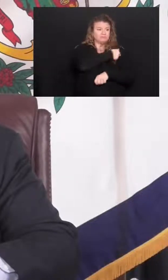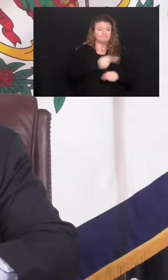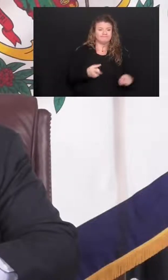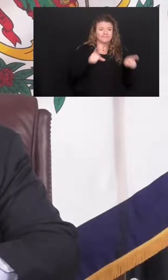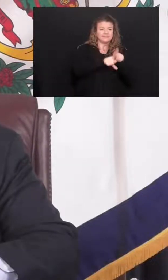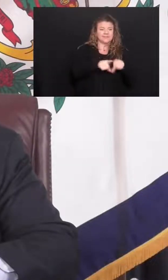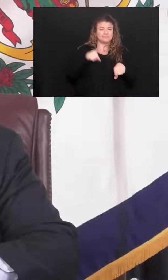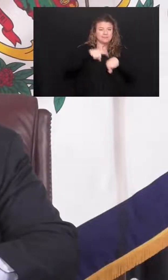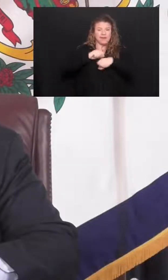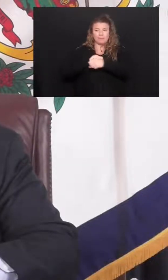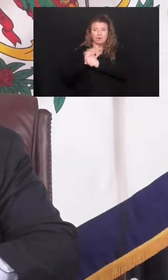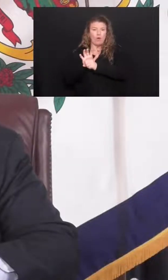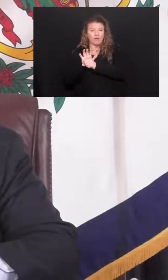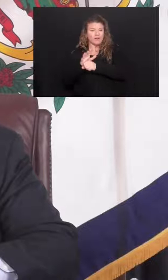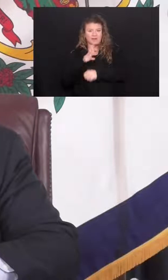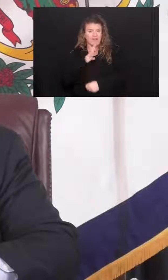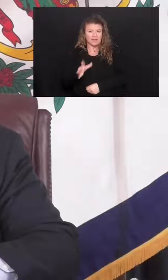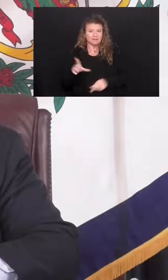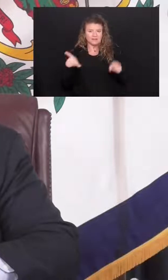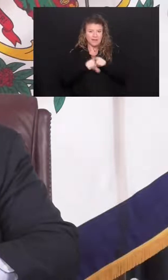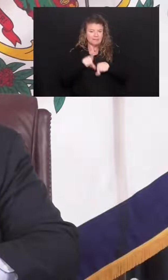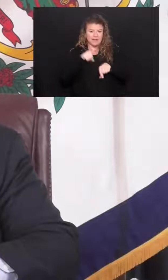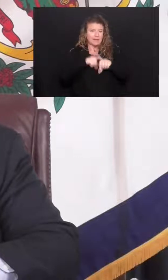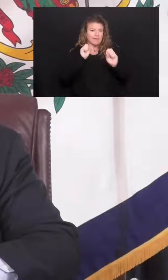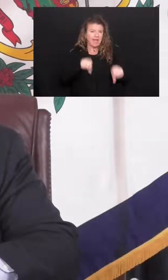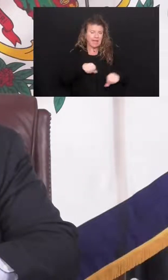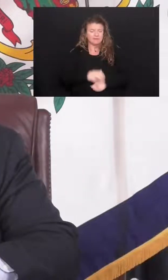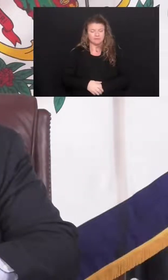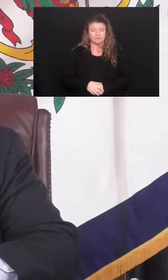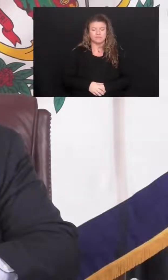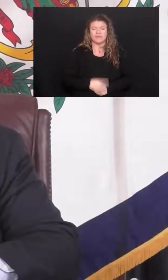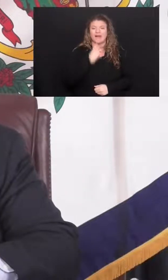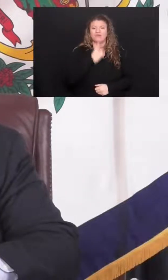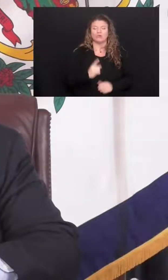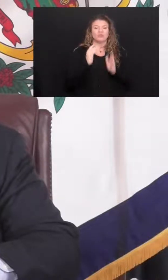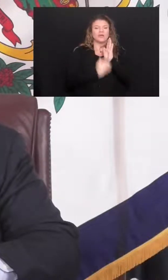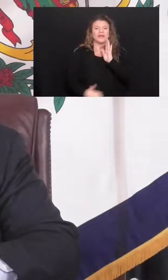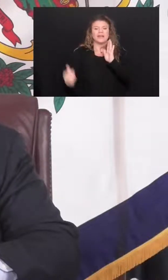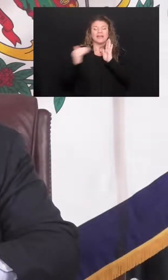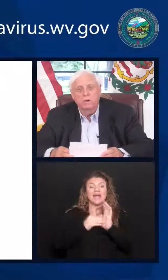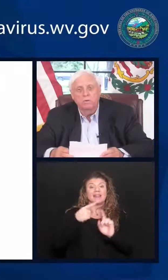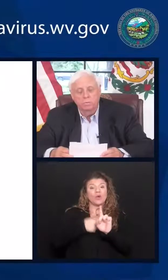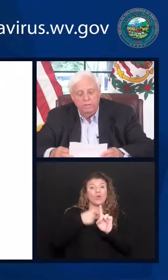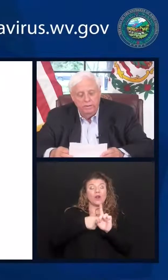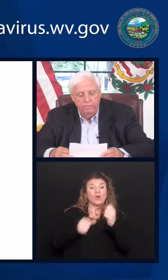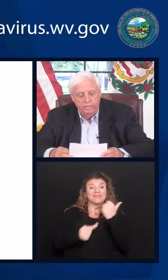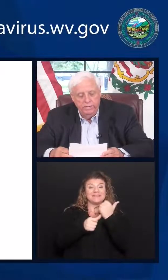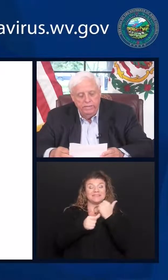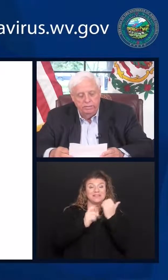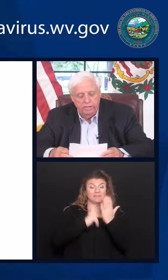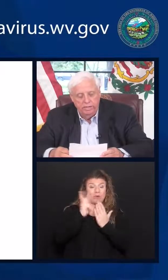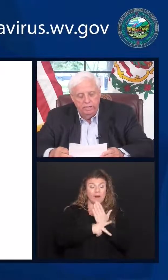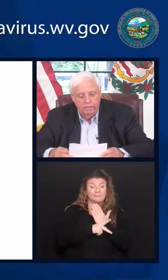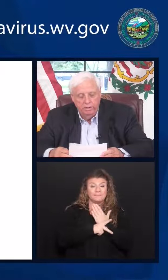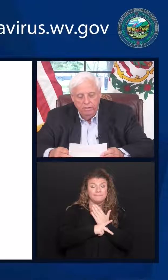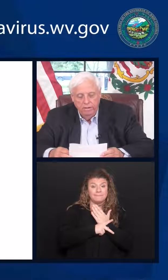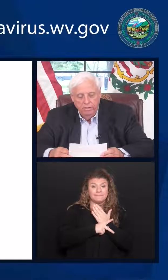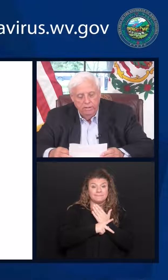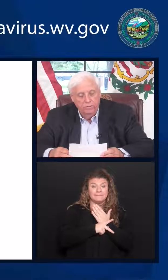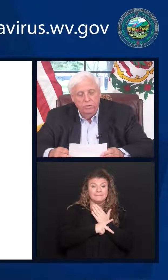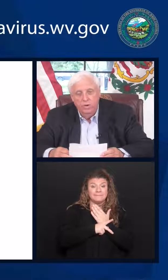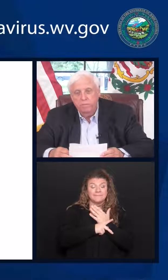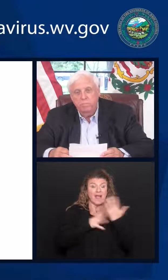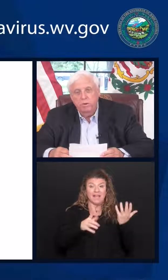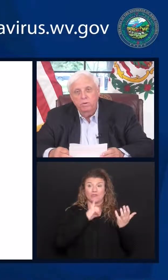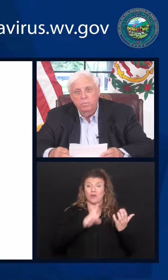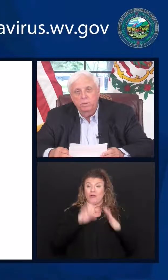get your COVID vaccine as well. I've told you over and over about this rental assistance program and everything. It's